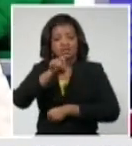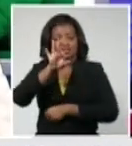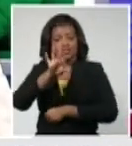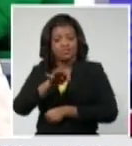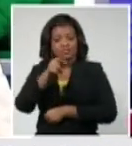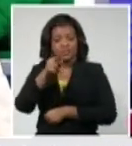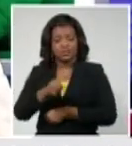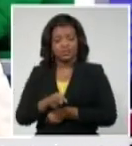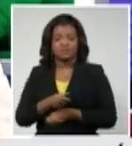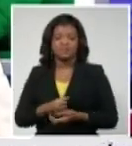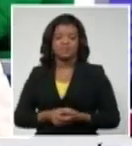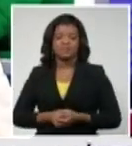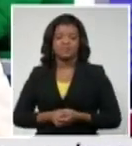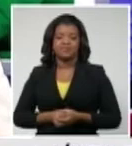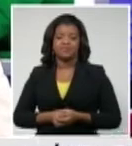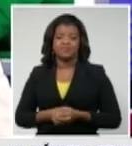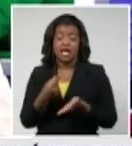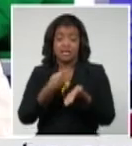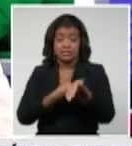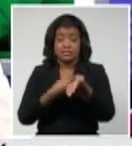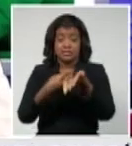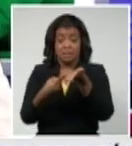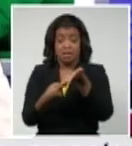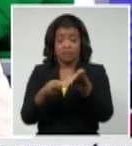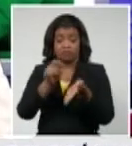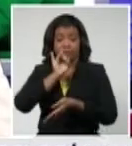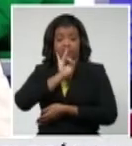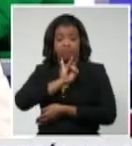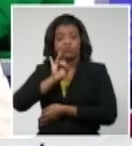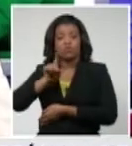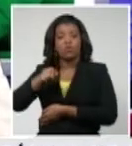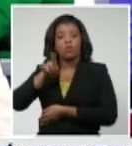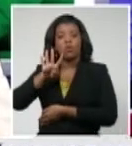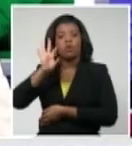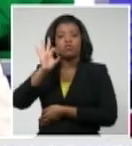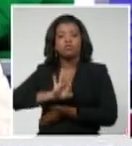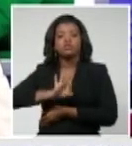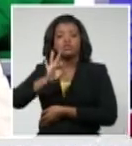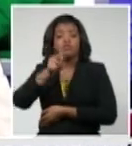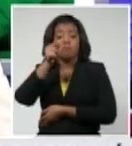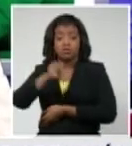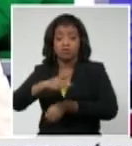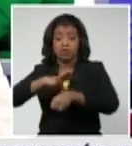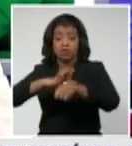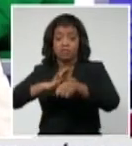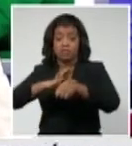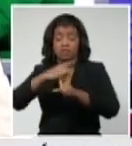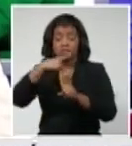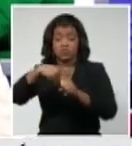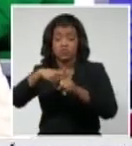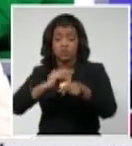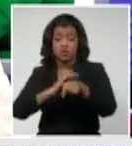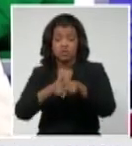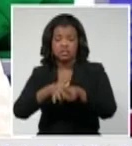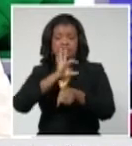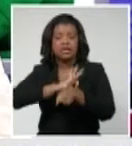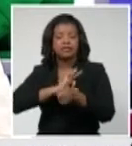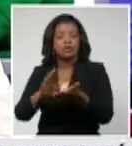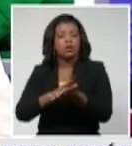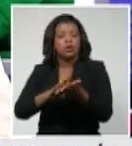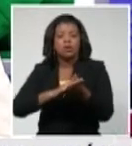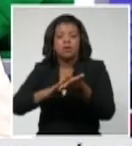were 333 discharges. Meanwhile, the source of infection linked to 18 cases is still being